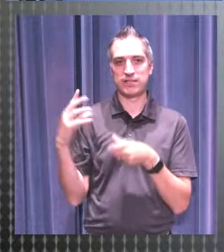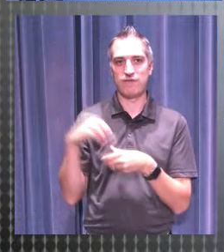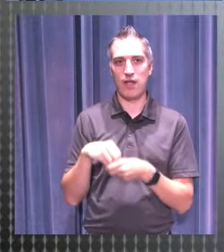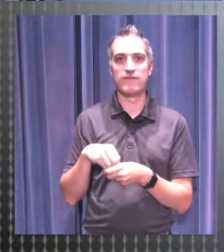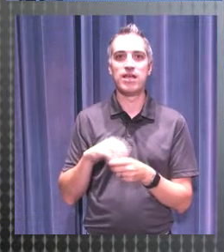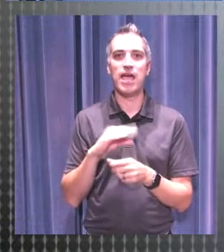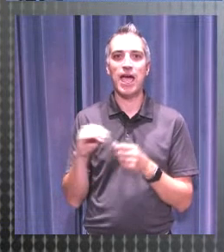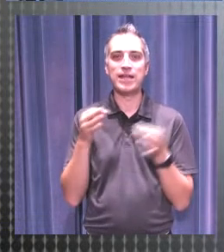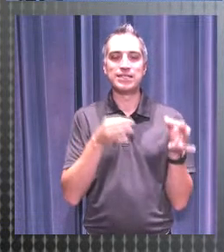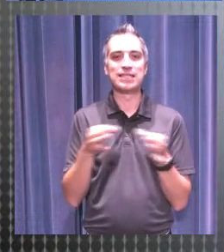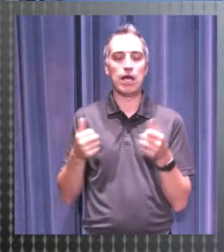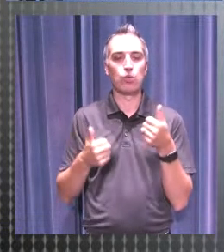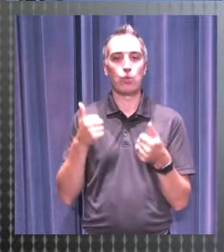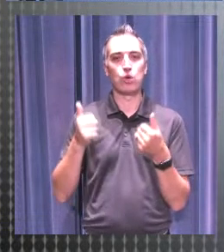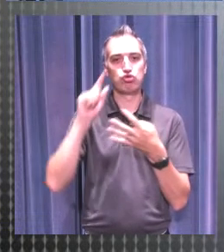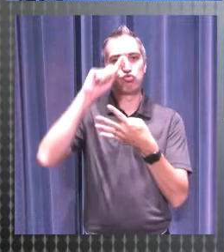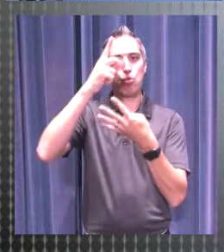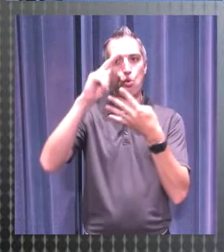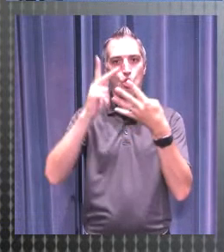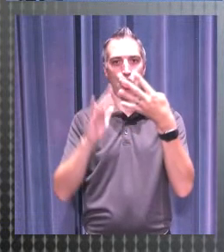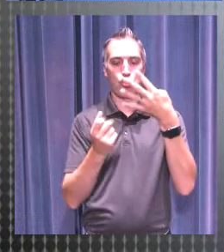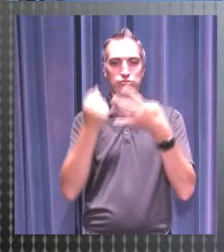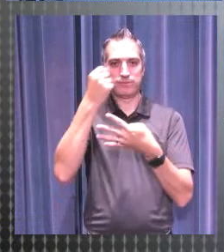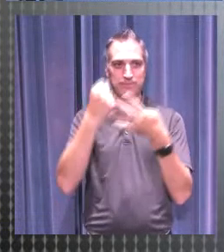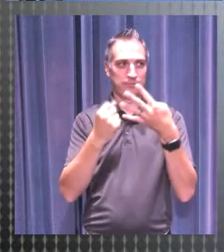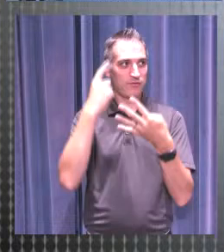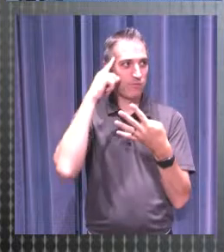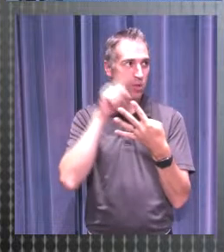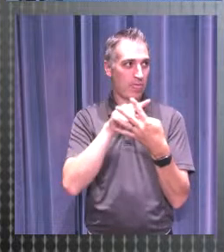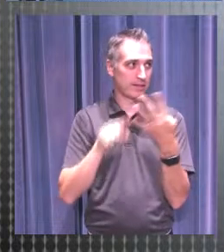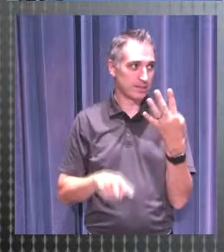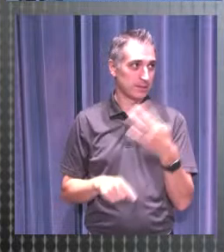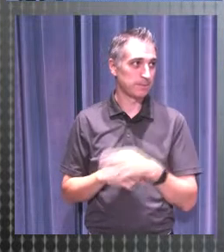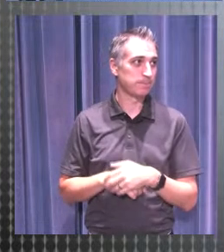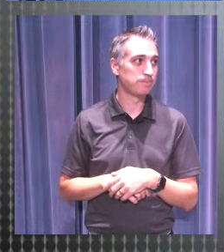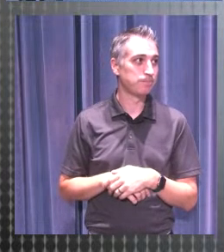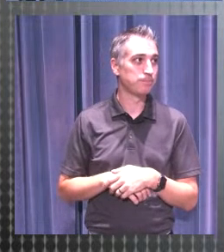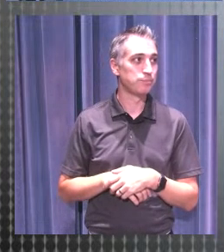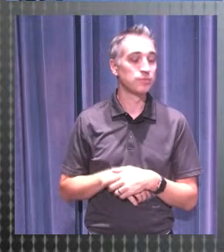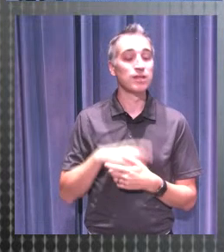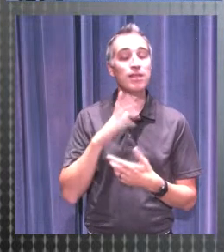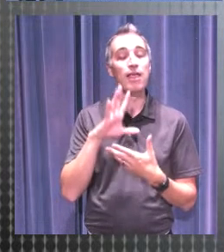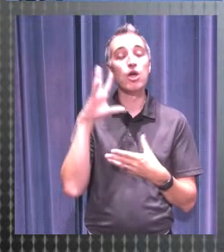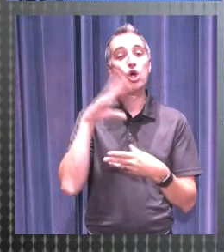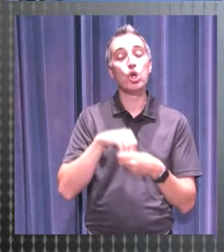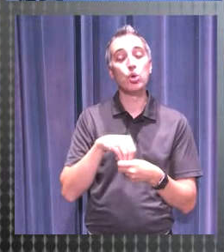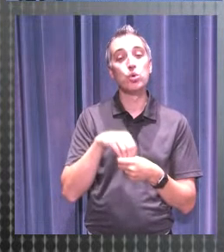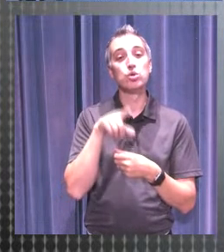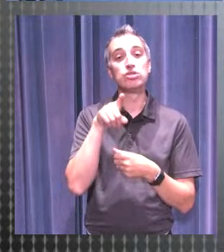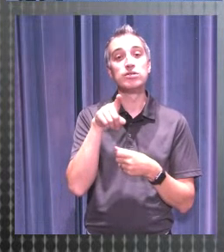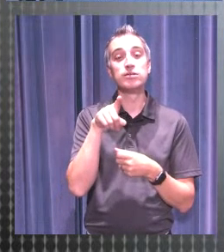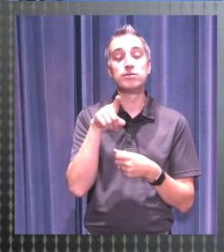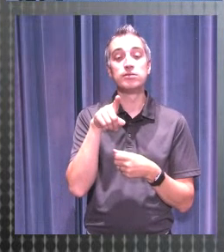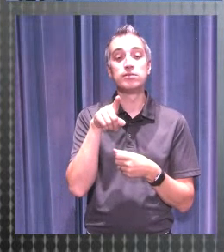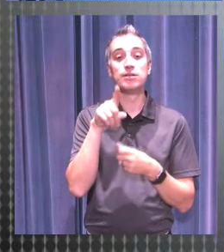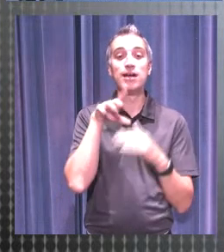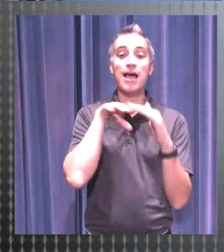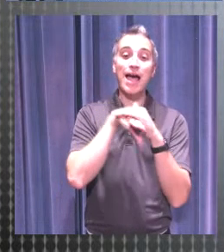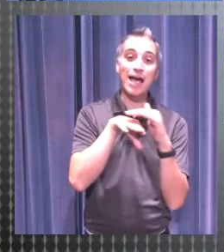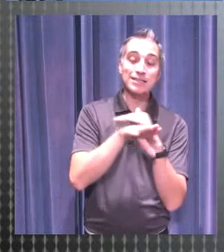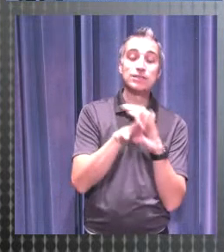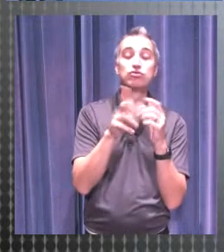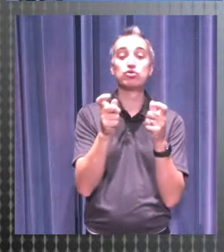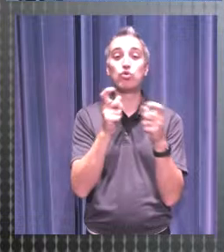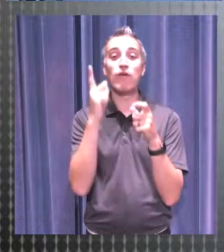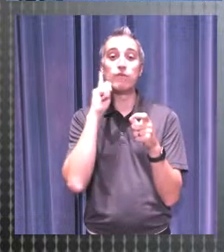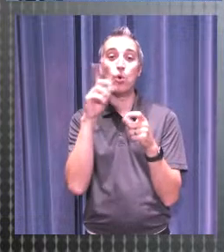and decide the order and the process to go through for these. This includes, as the chief mentioned, both the access control for both internal and external. So